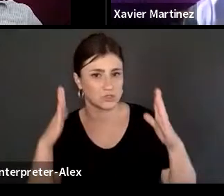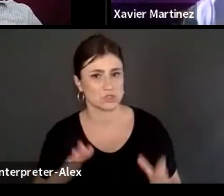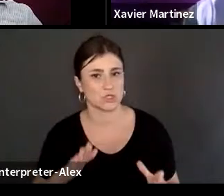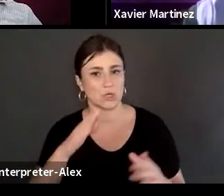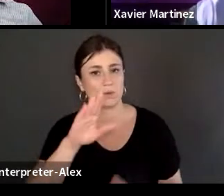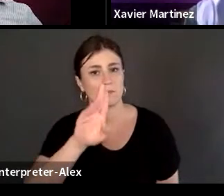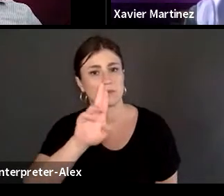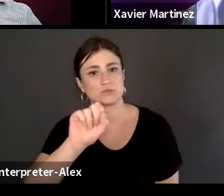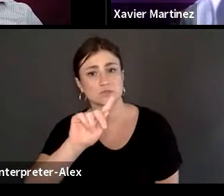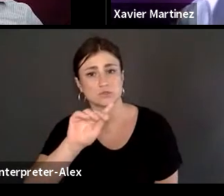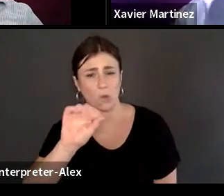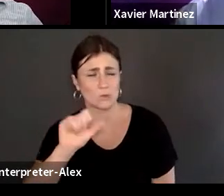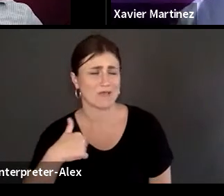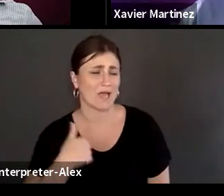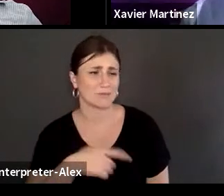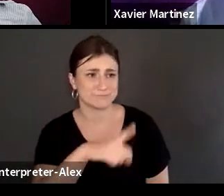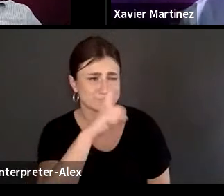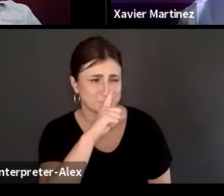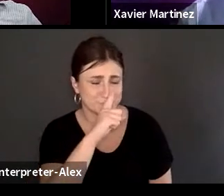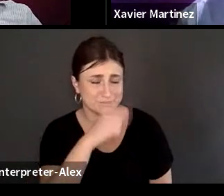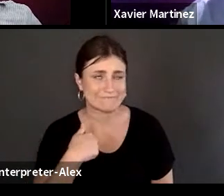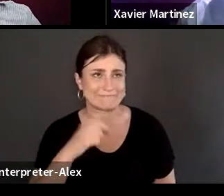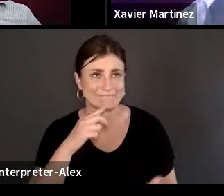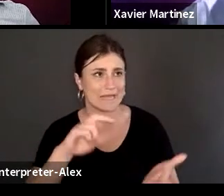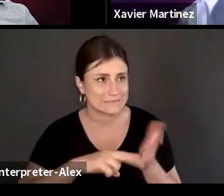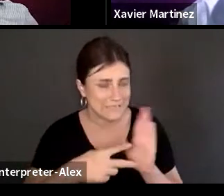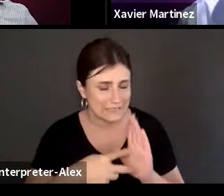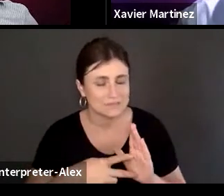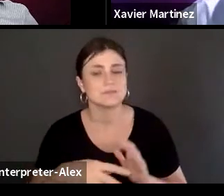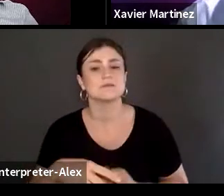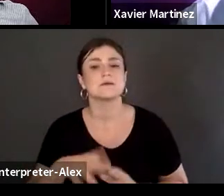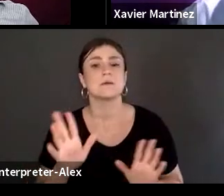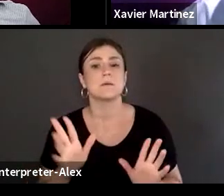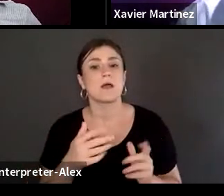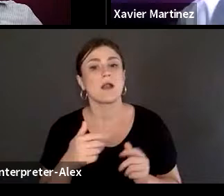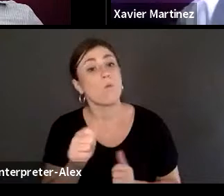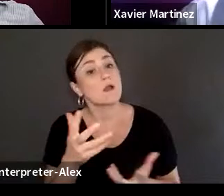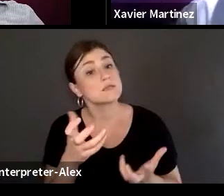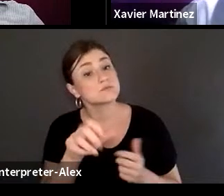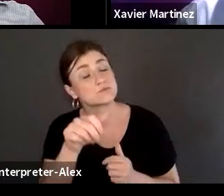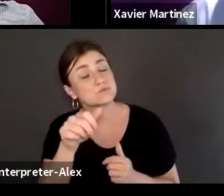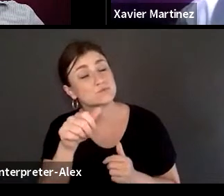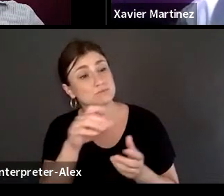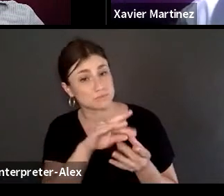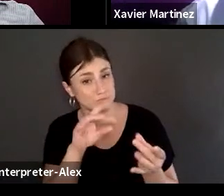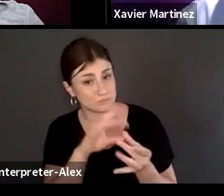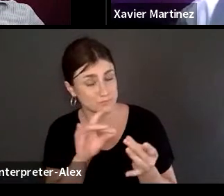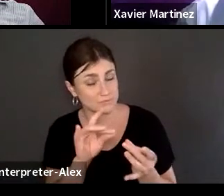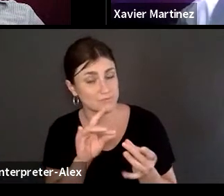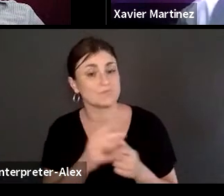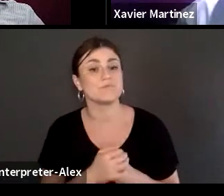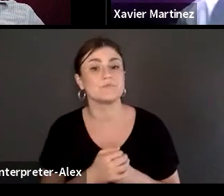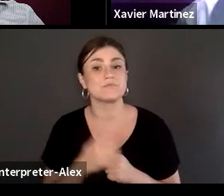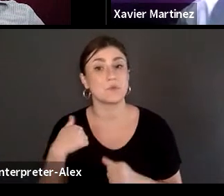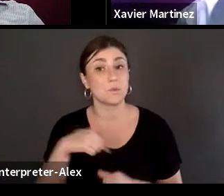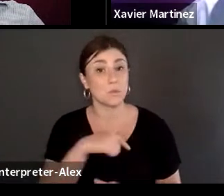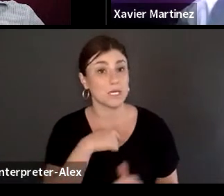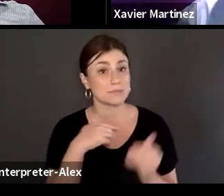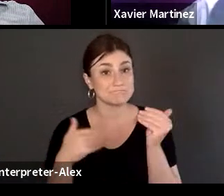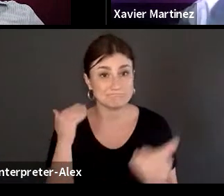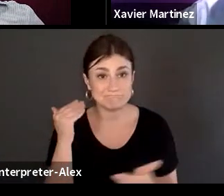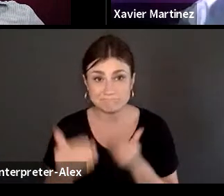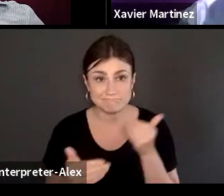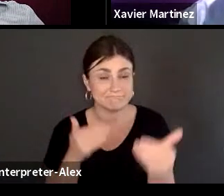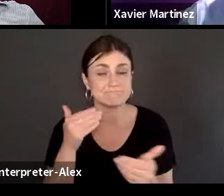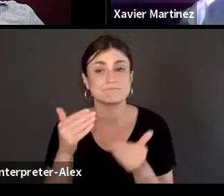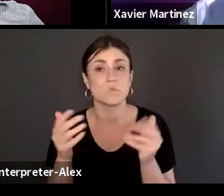out, but there is a huge collaboration going on with them as well. The other thing that I wanted to mention is that as we go forward with the project,